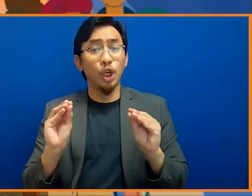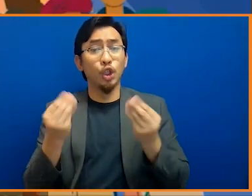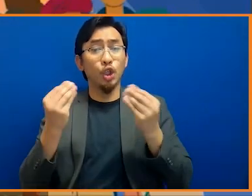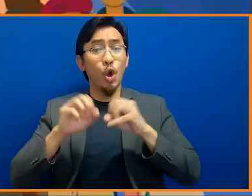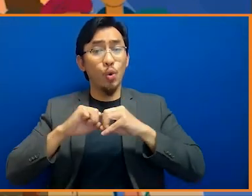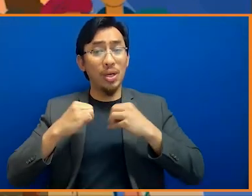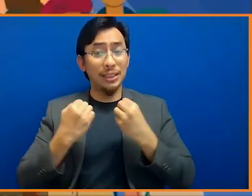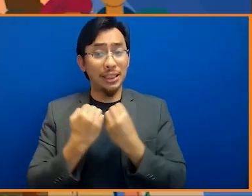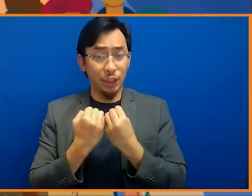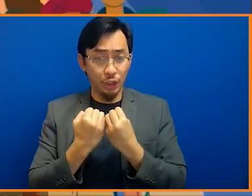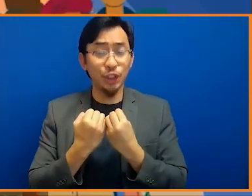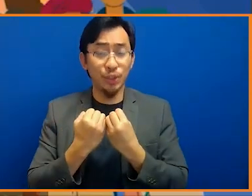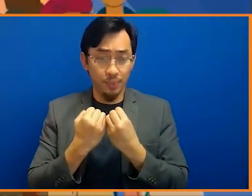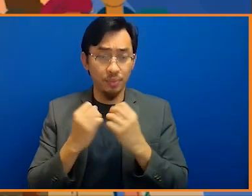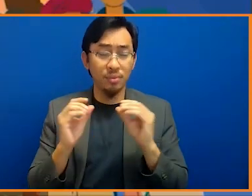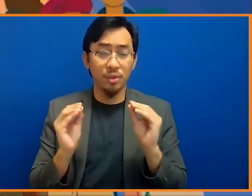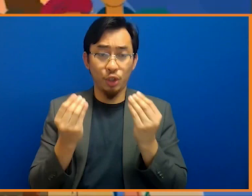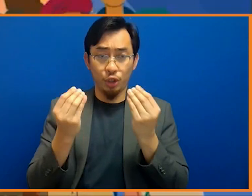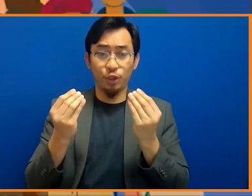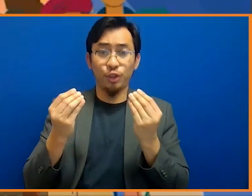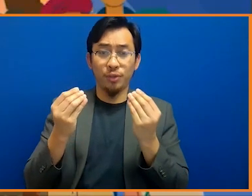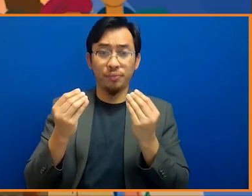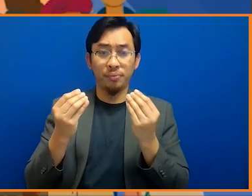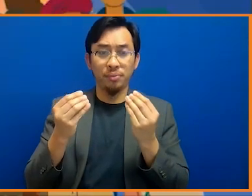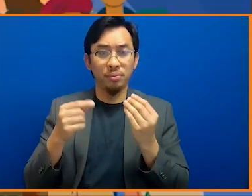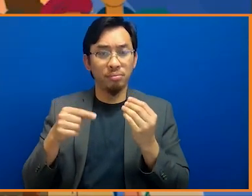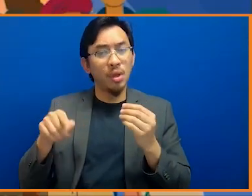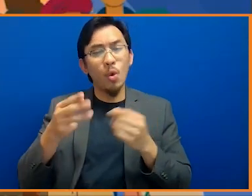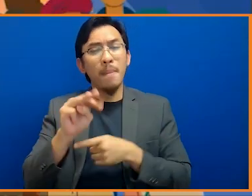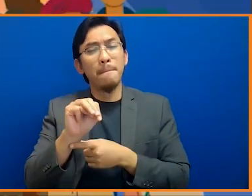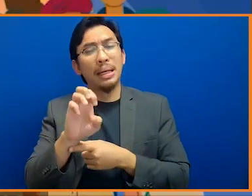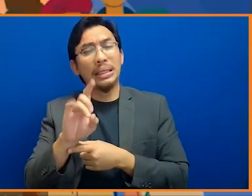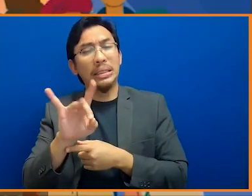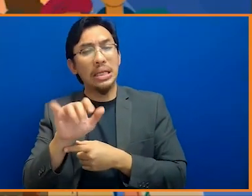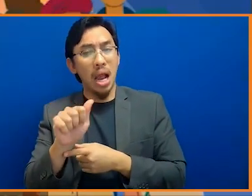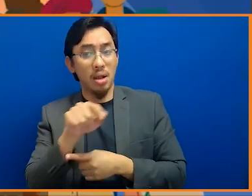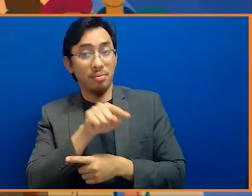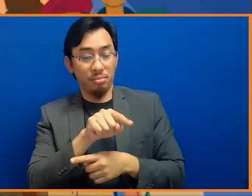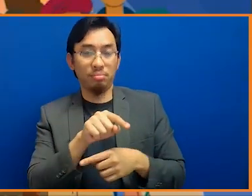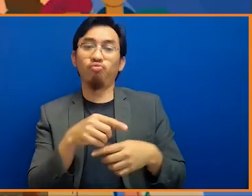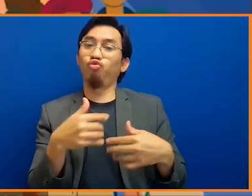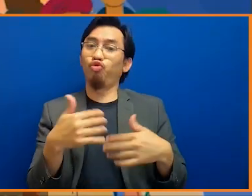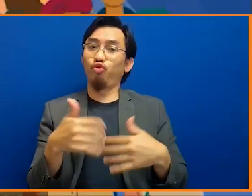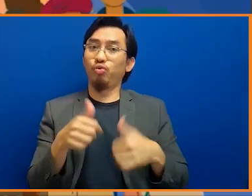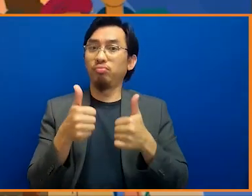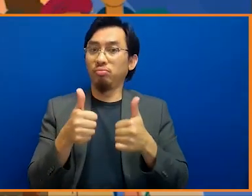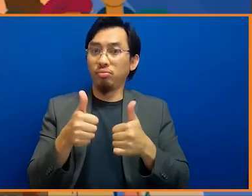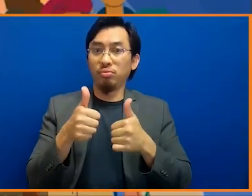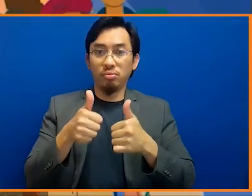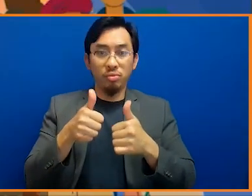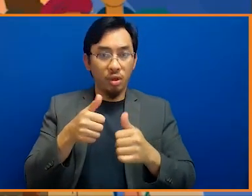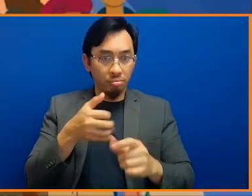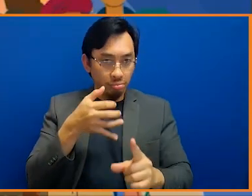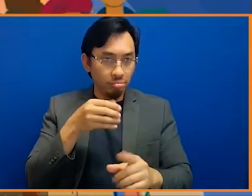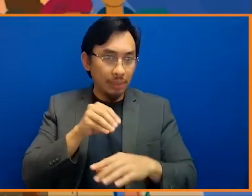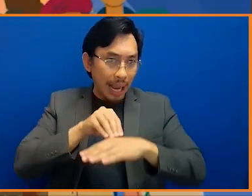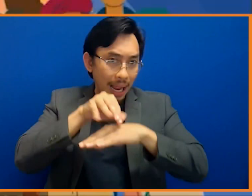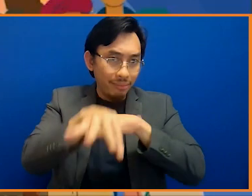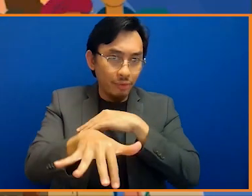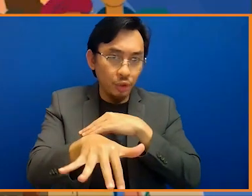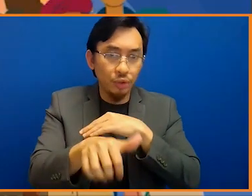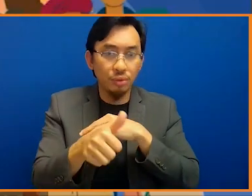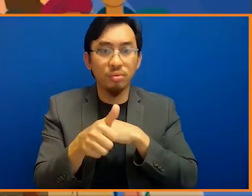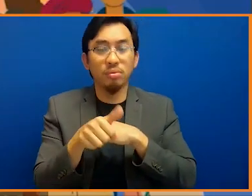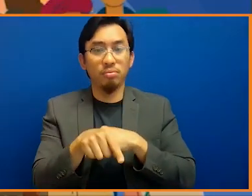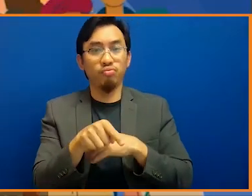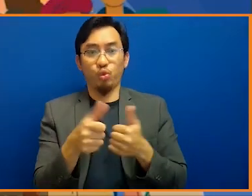sorry, yeah, the youth organization and the younger generation and also the media itself is really impactful